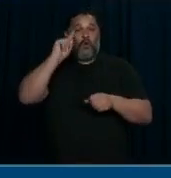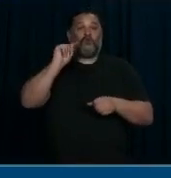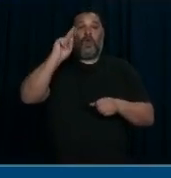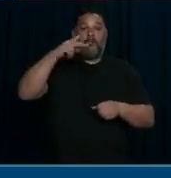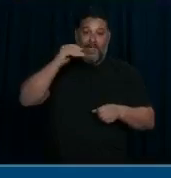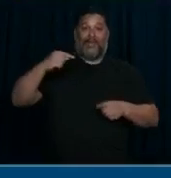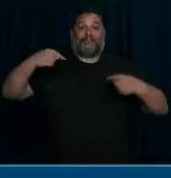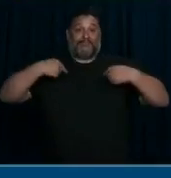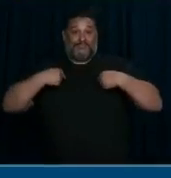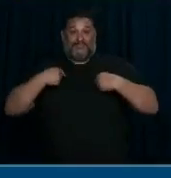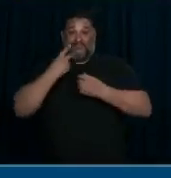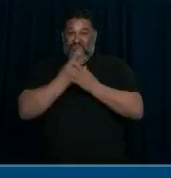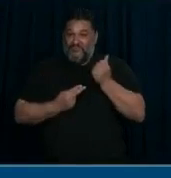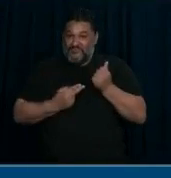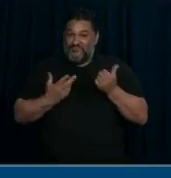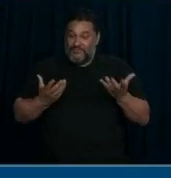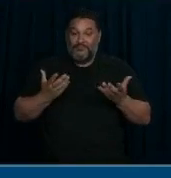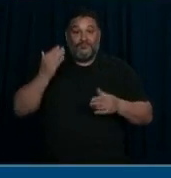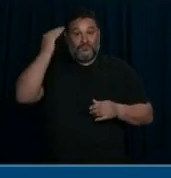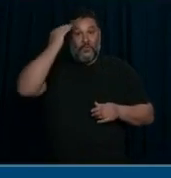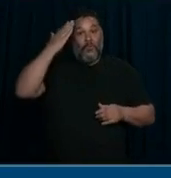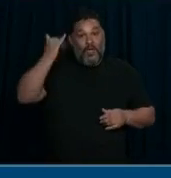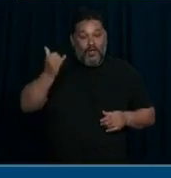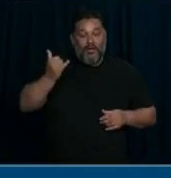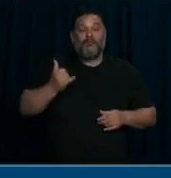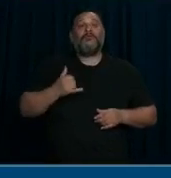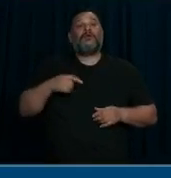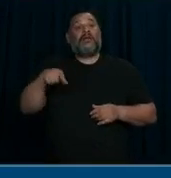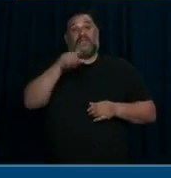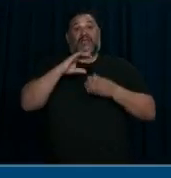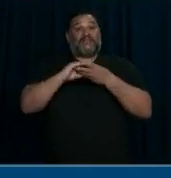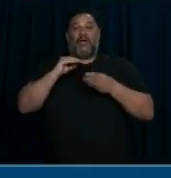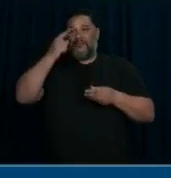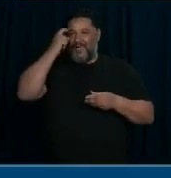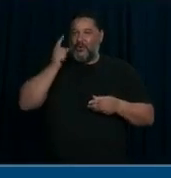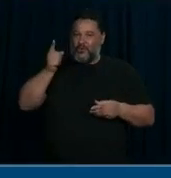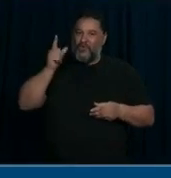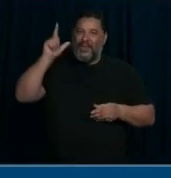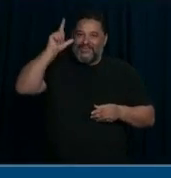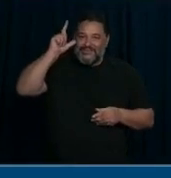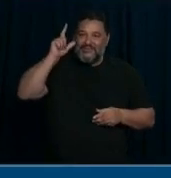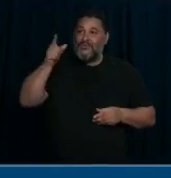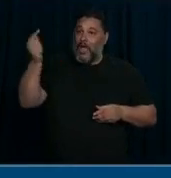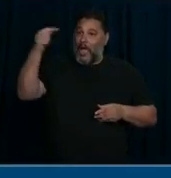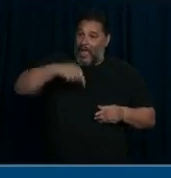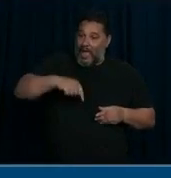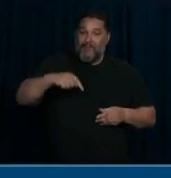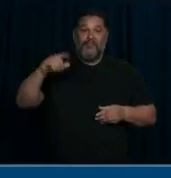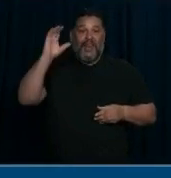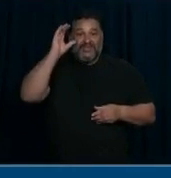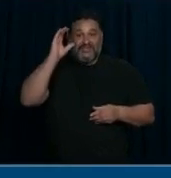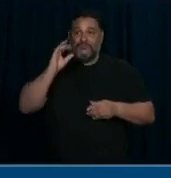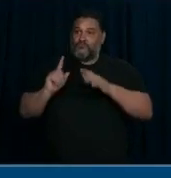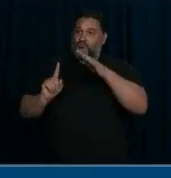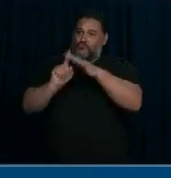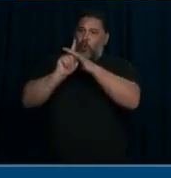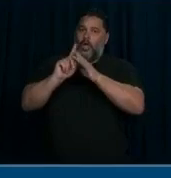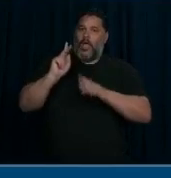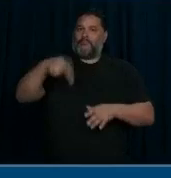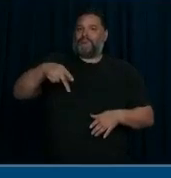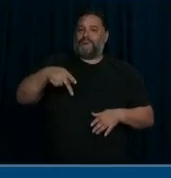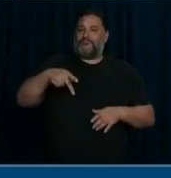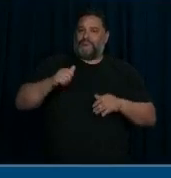for me. And you know why? Because they said, you listened. You came here, you listened, you showed up. And they